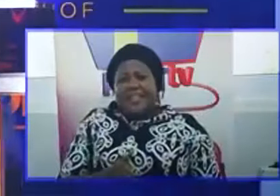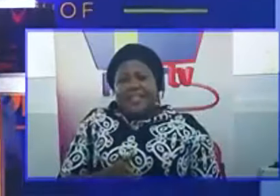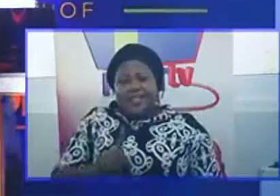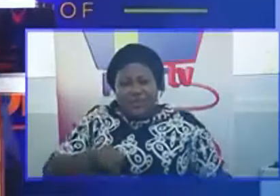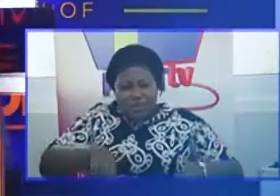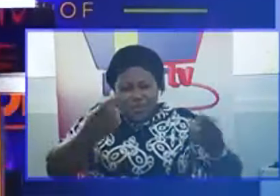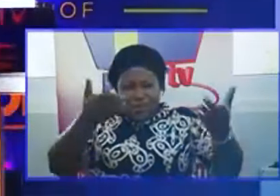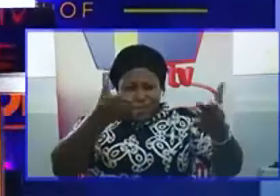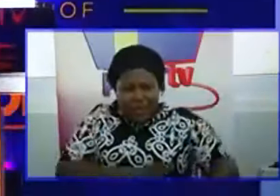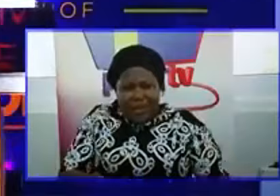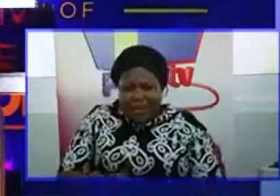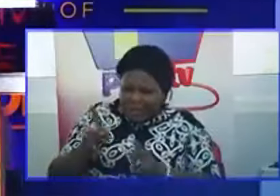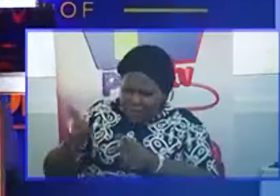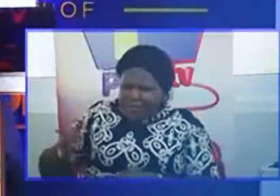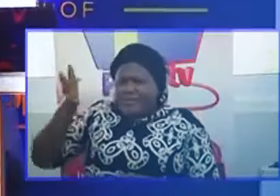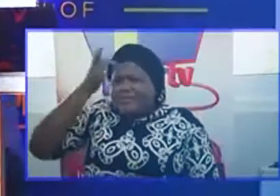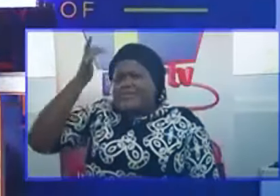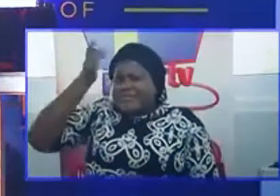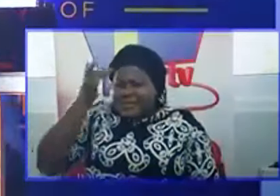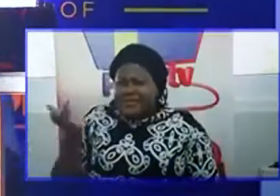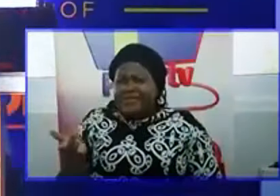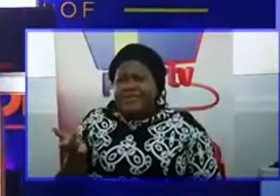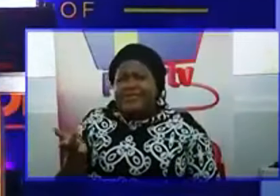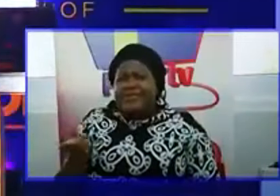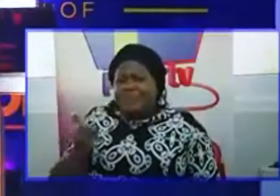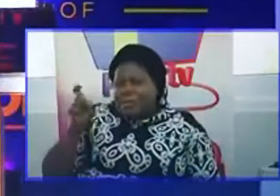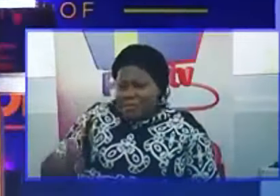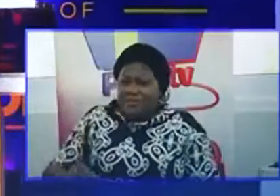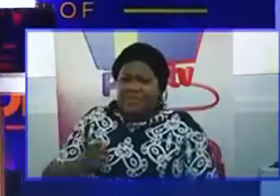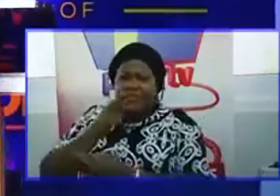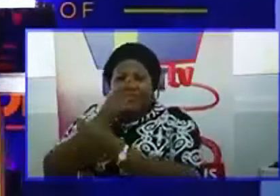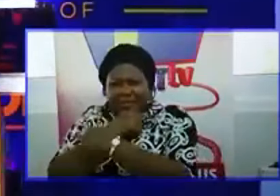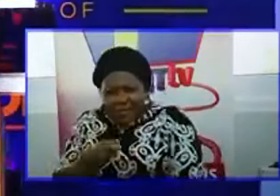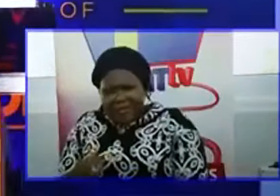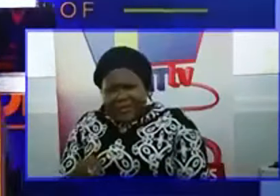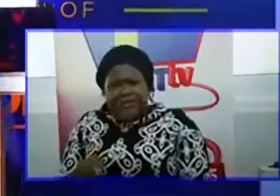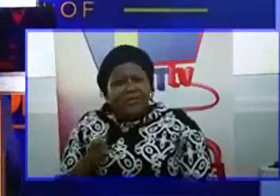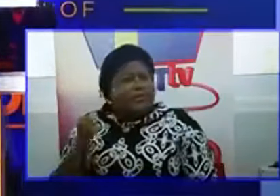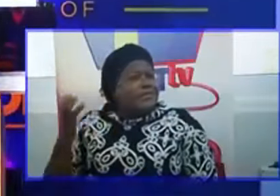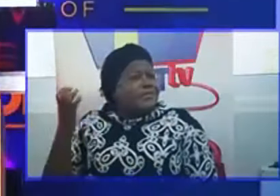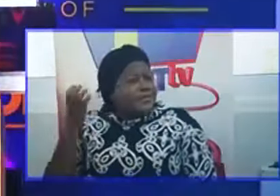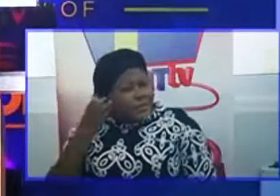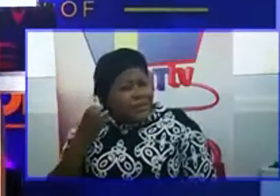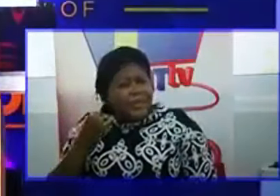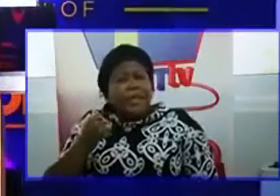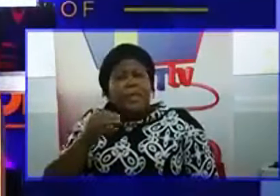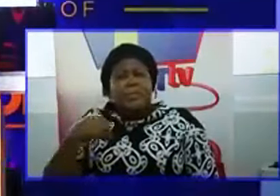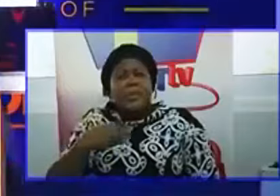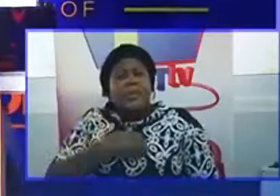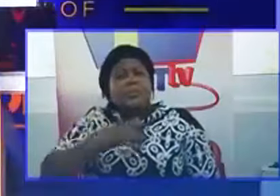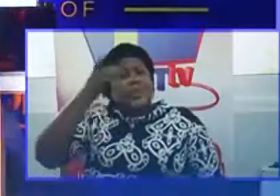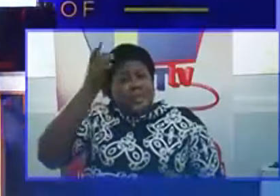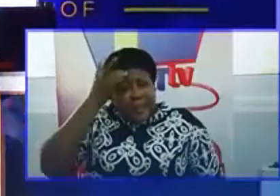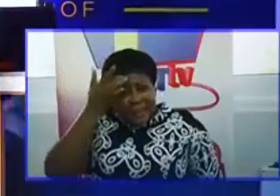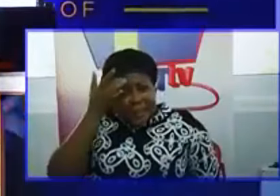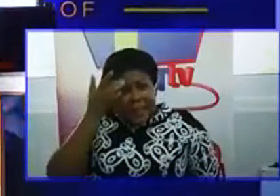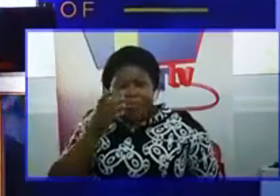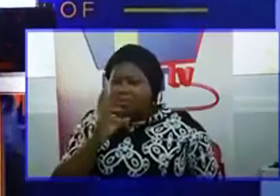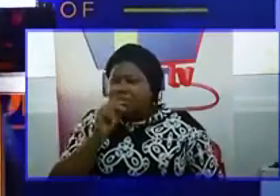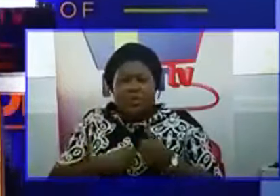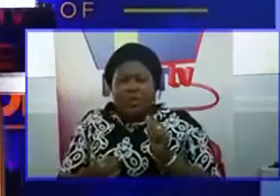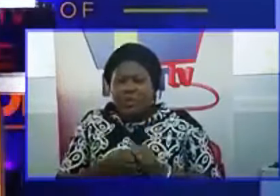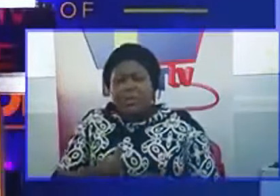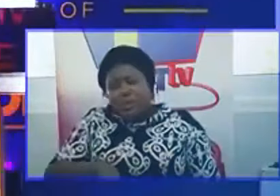And they have told you, rest. You hear a member is sick, and you are going to visit the member. I said,